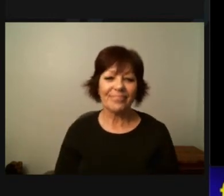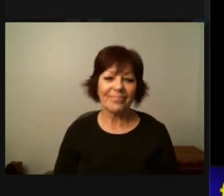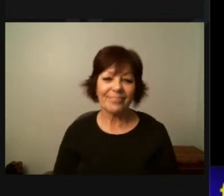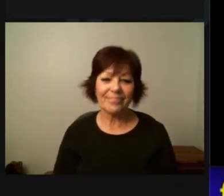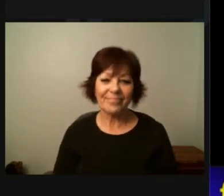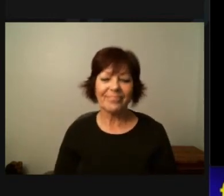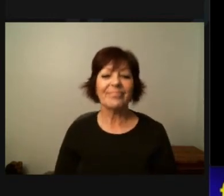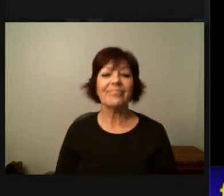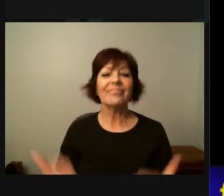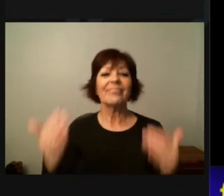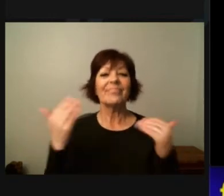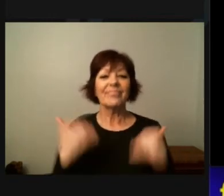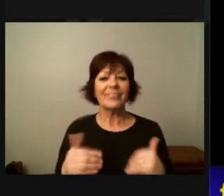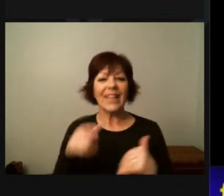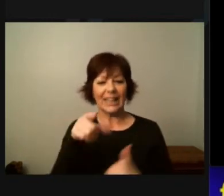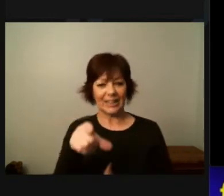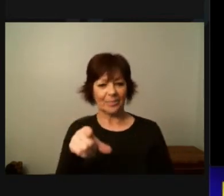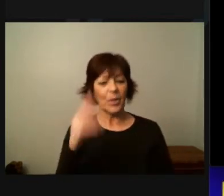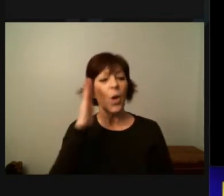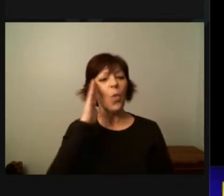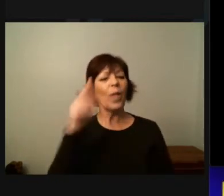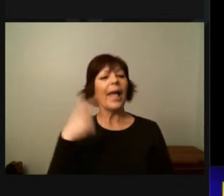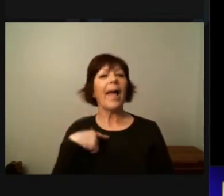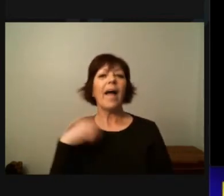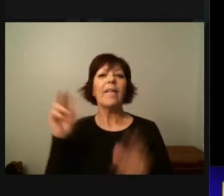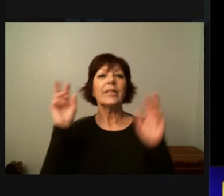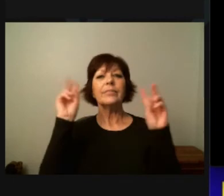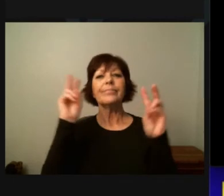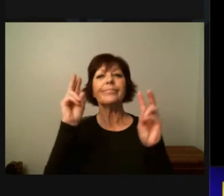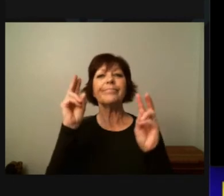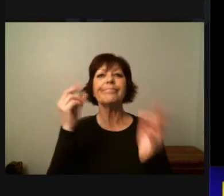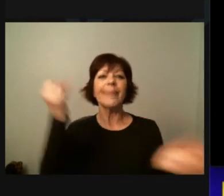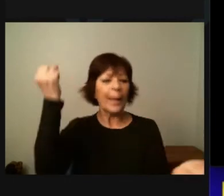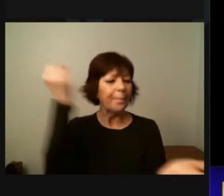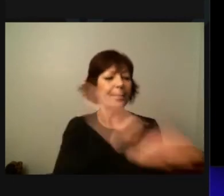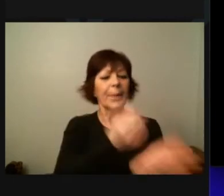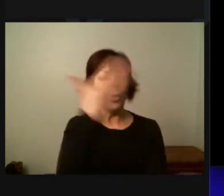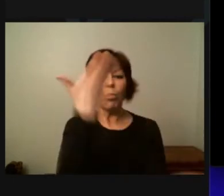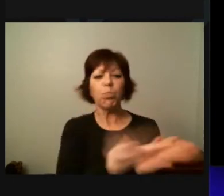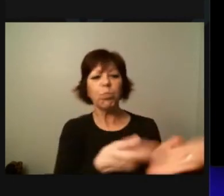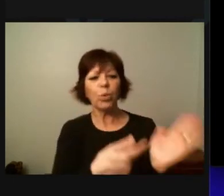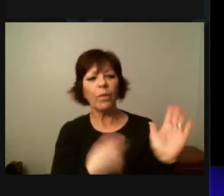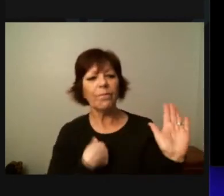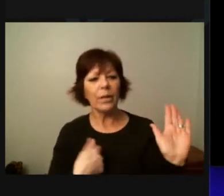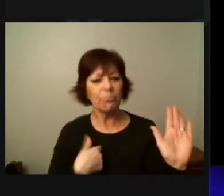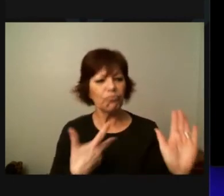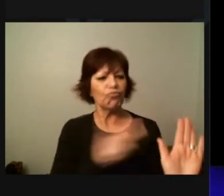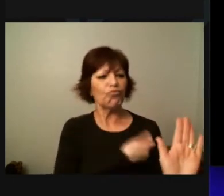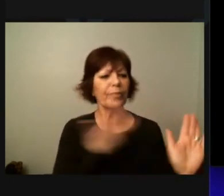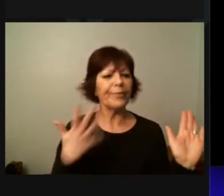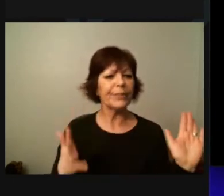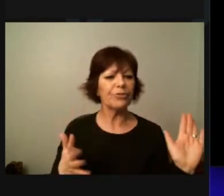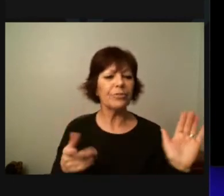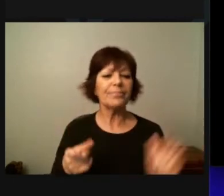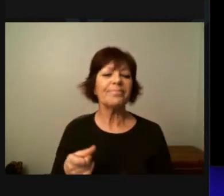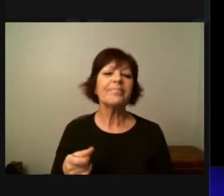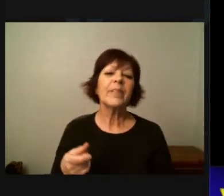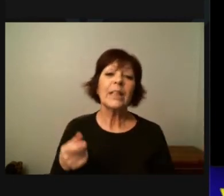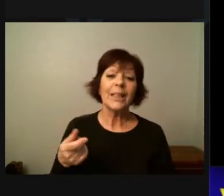So the next question is, will there be a vaccine passport? And as Patti Ann